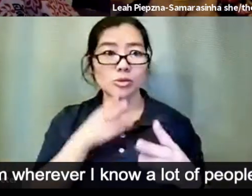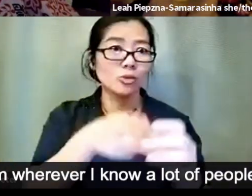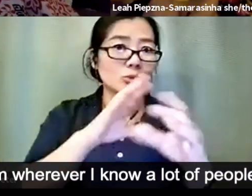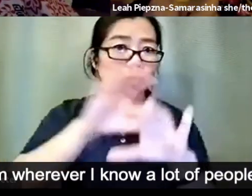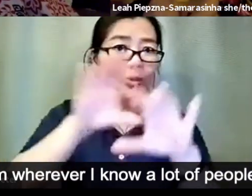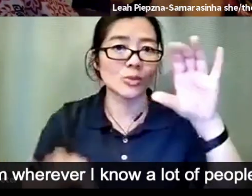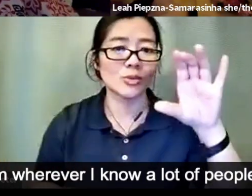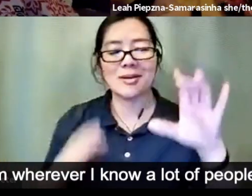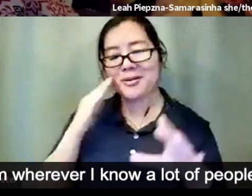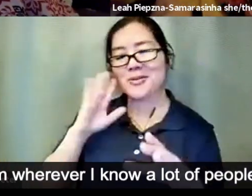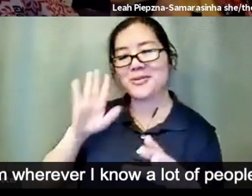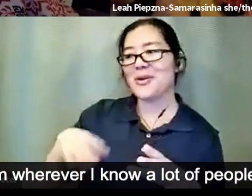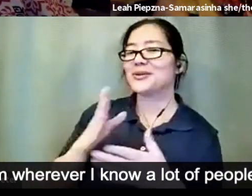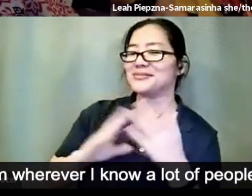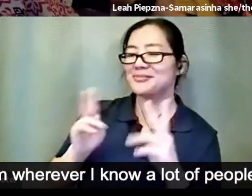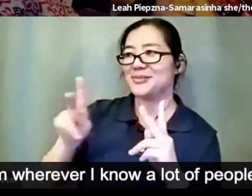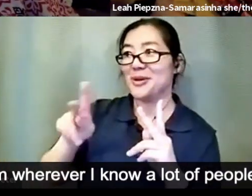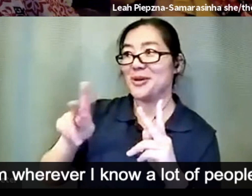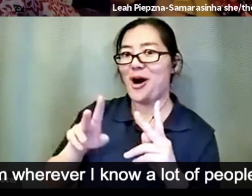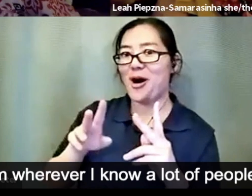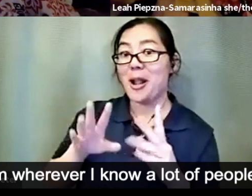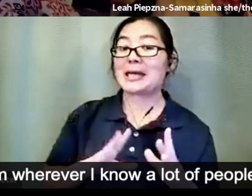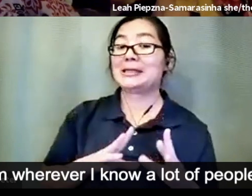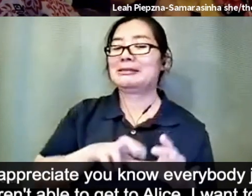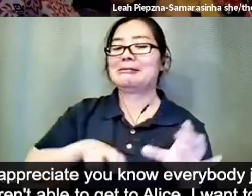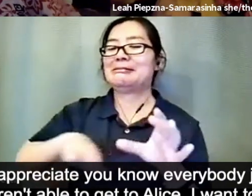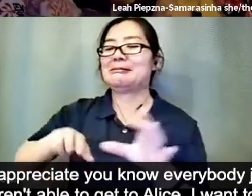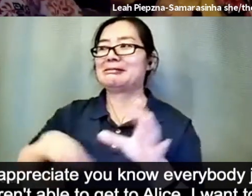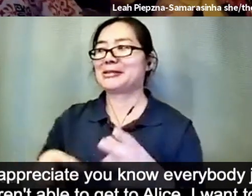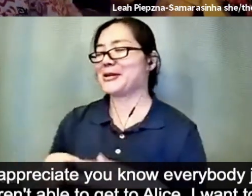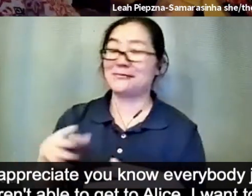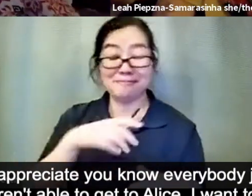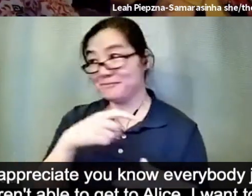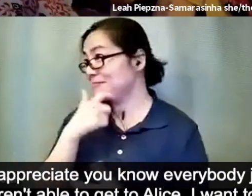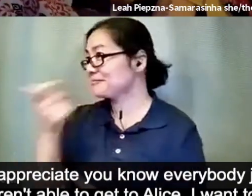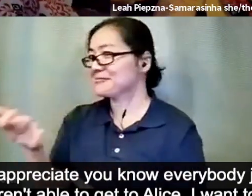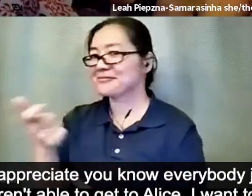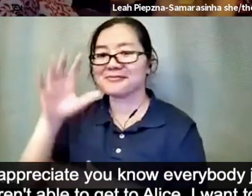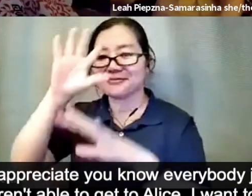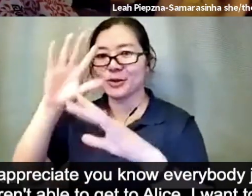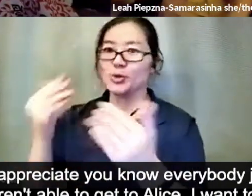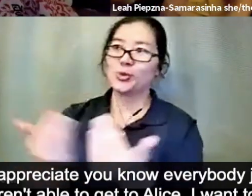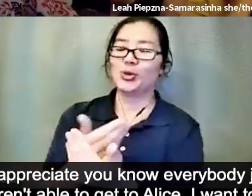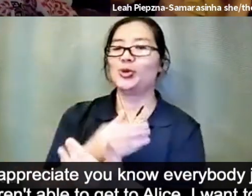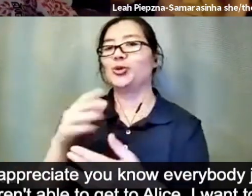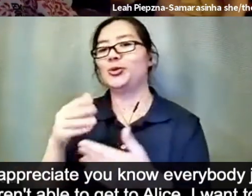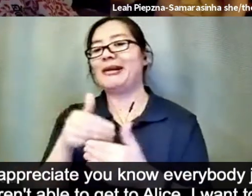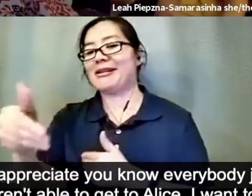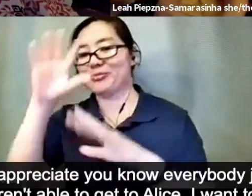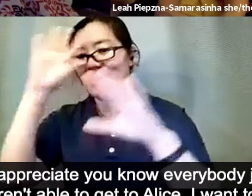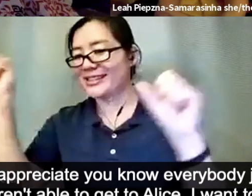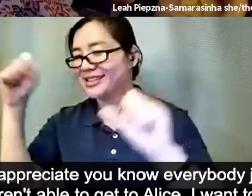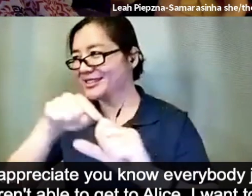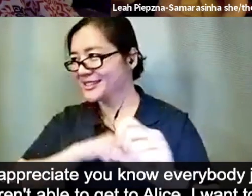jumping off so that they can hear President-elect Biden speak. So just appreciate, everybody just giving us your time and